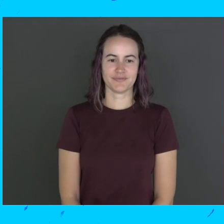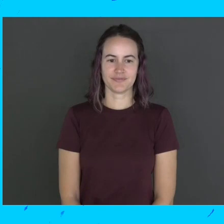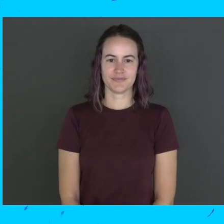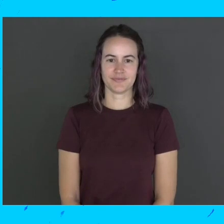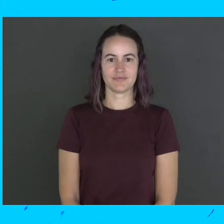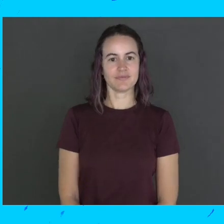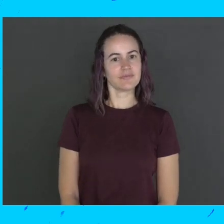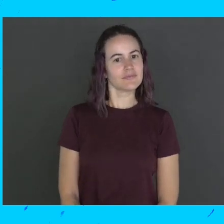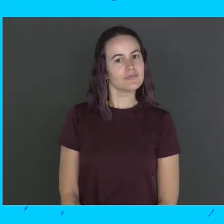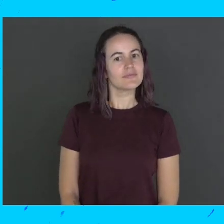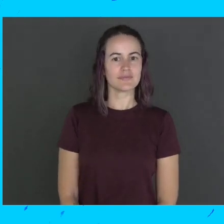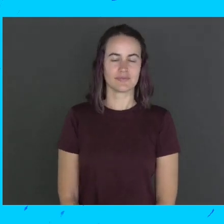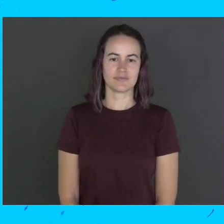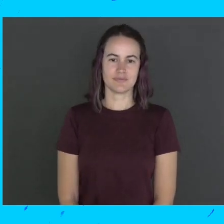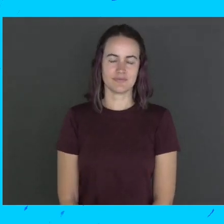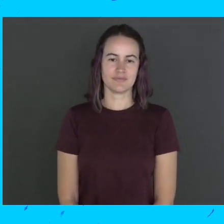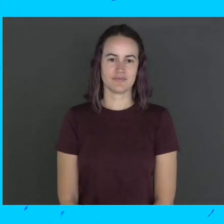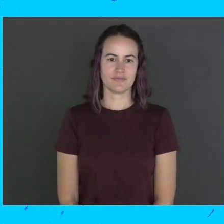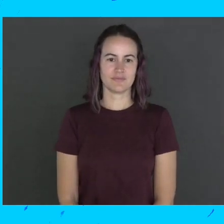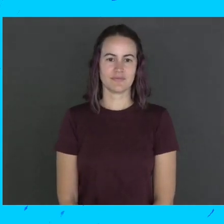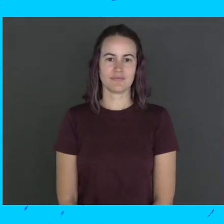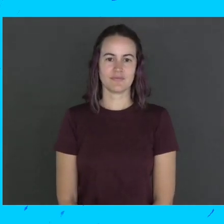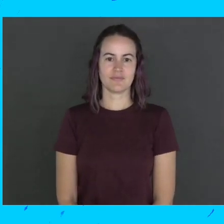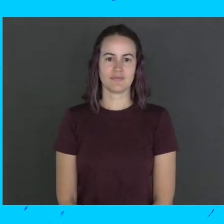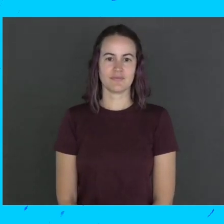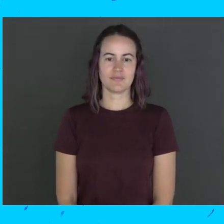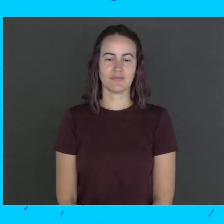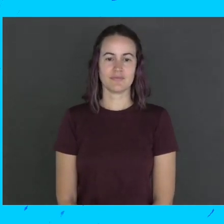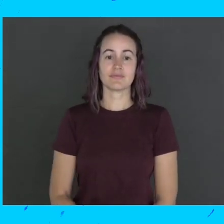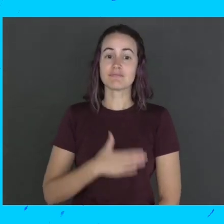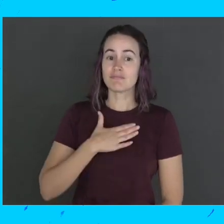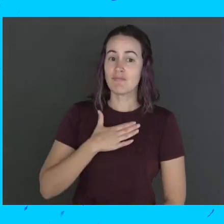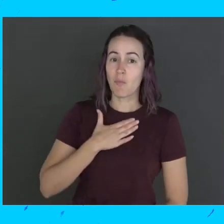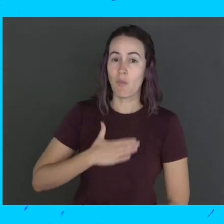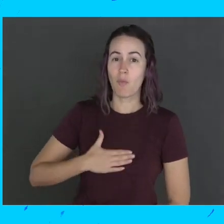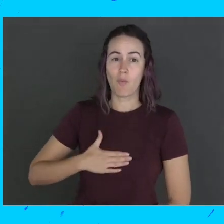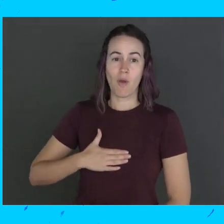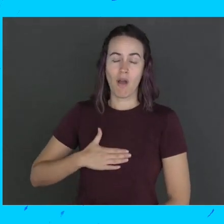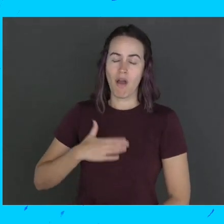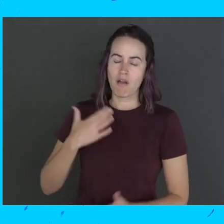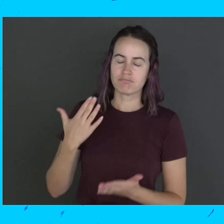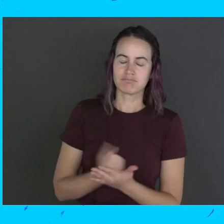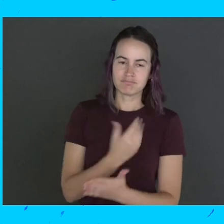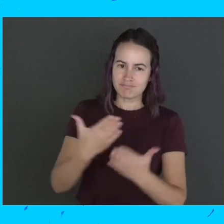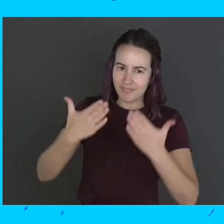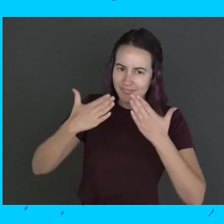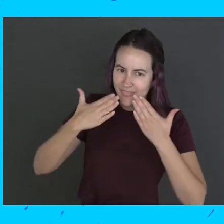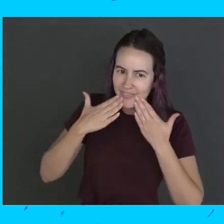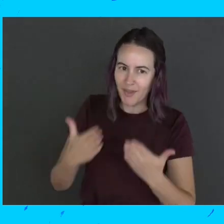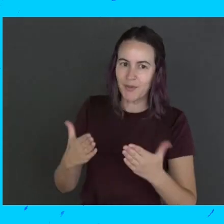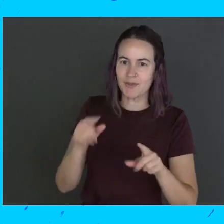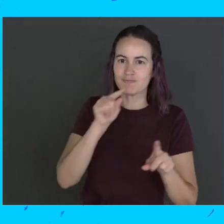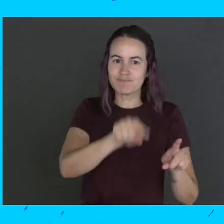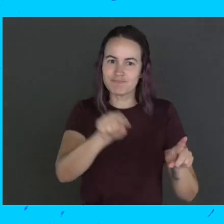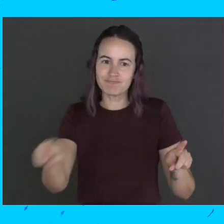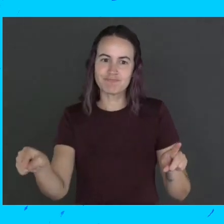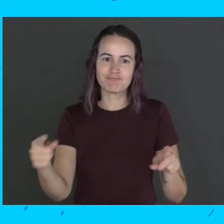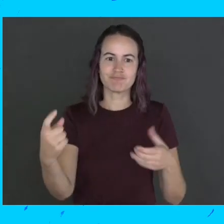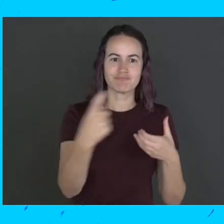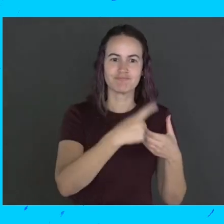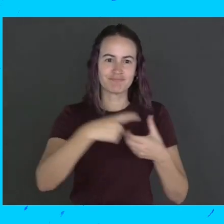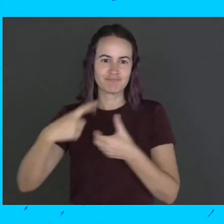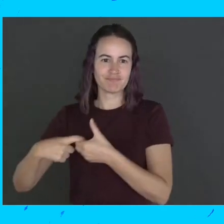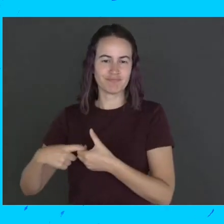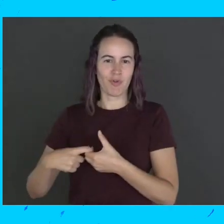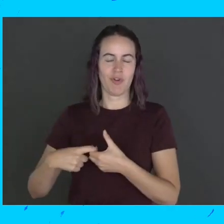So I wanted to say thank you, dear participants, for introducing yourself. It's really wonderful to see such